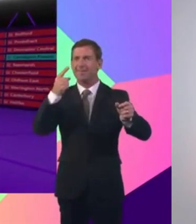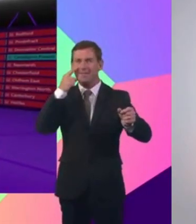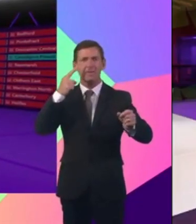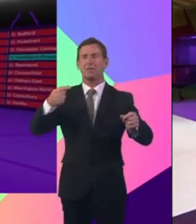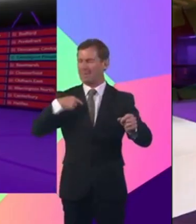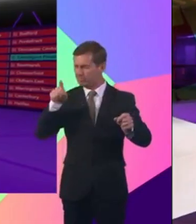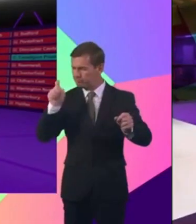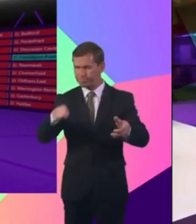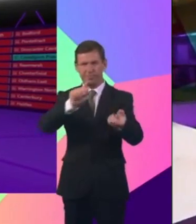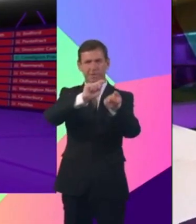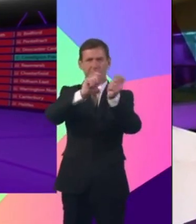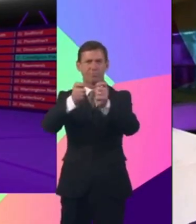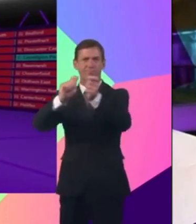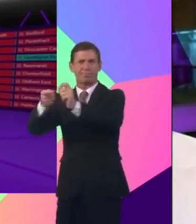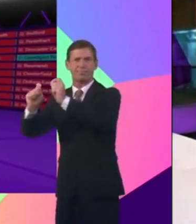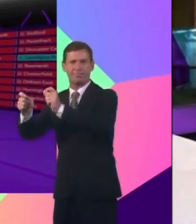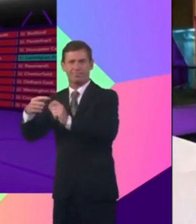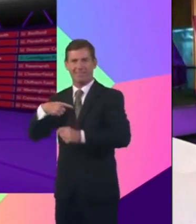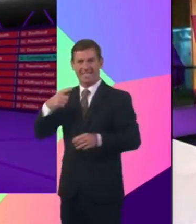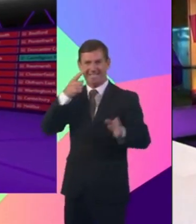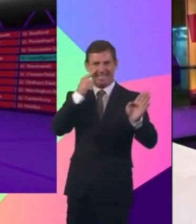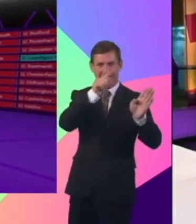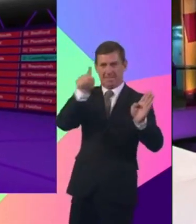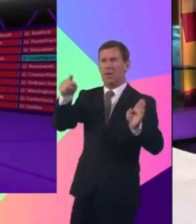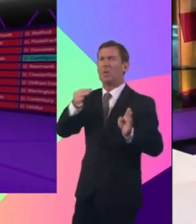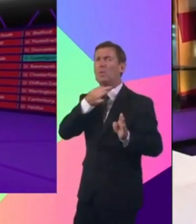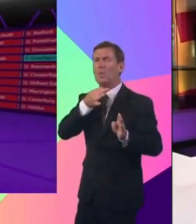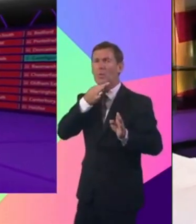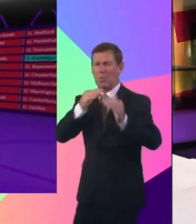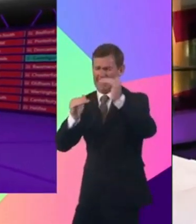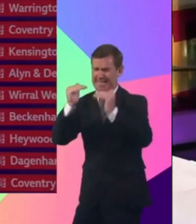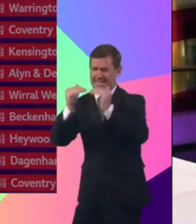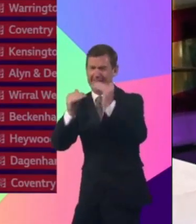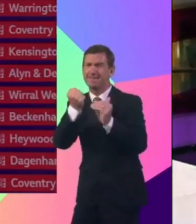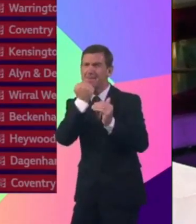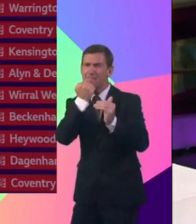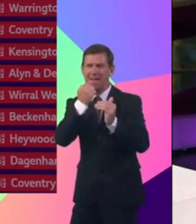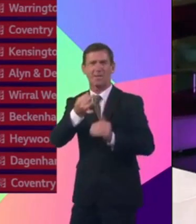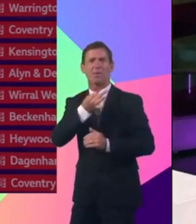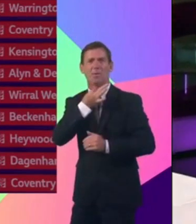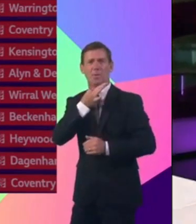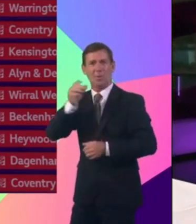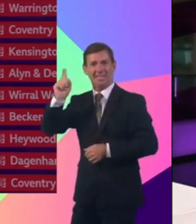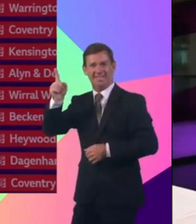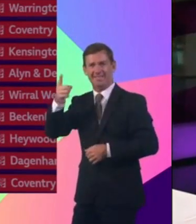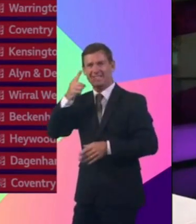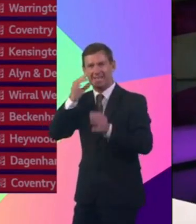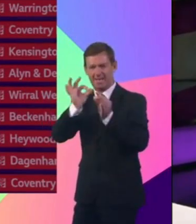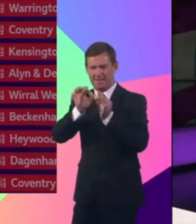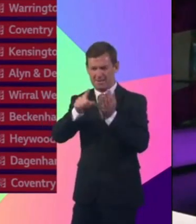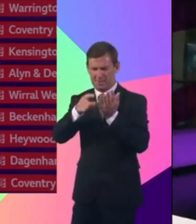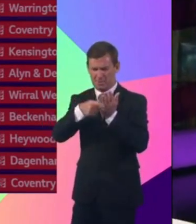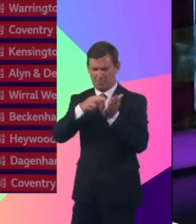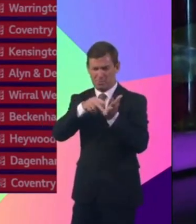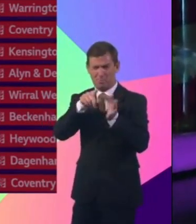course, set back, of course. Is independence now inevitable in time? The election wasn't about independence. I made that clear consistently and repeatedly